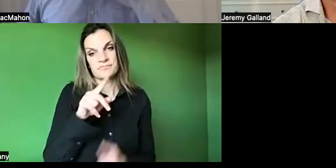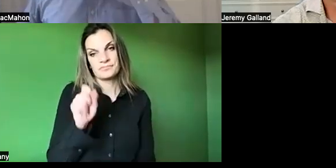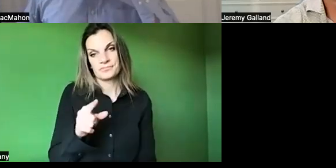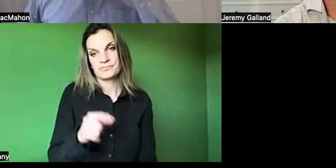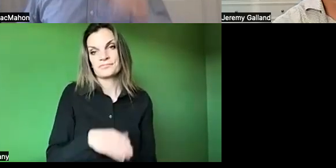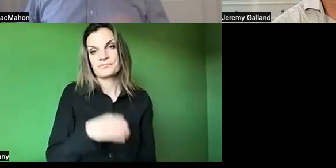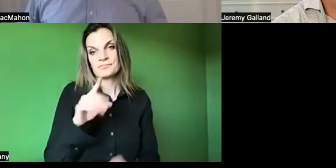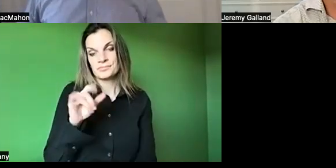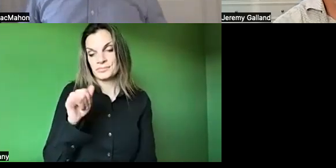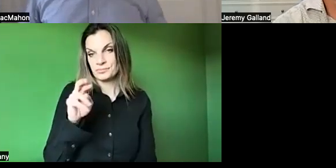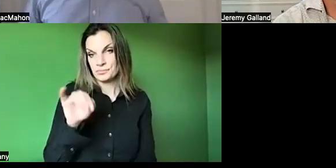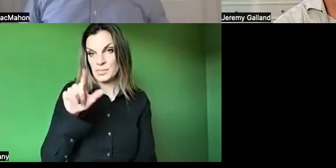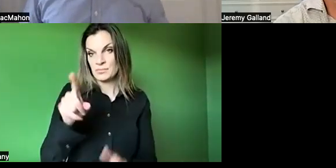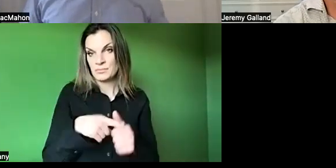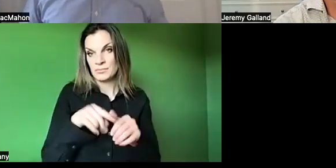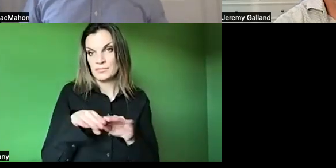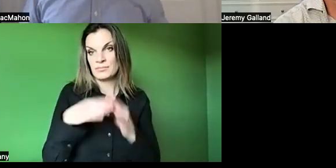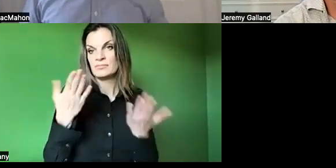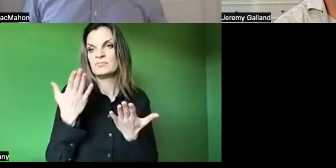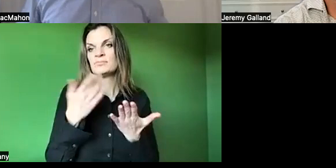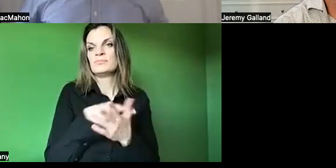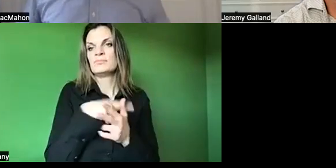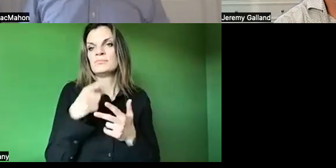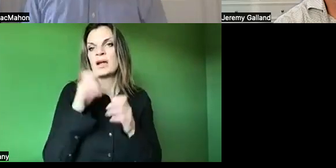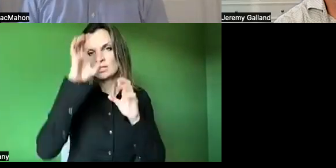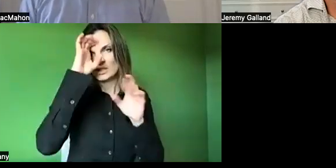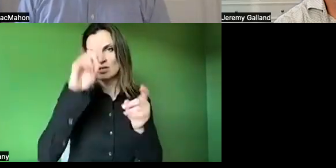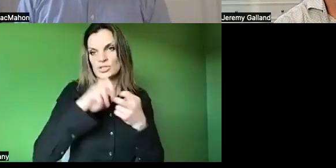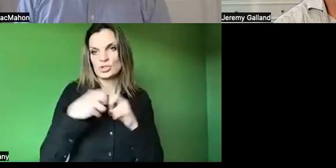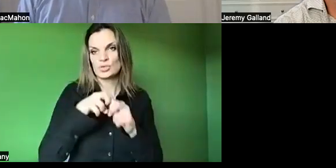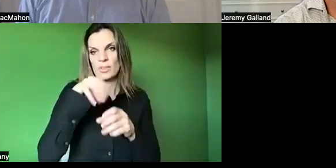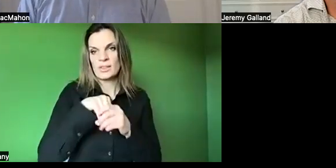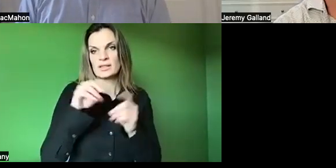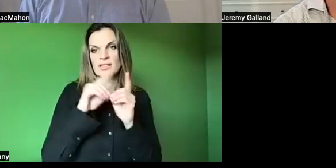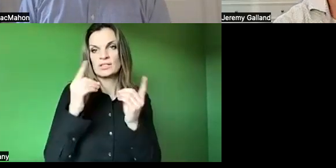2 pressing educational issues in the district?